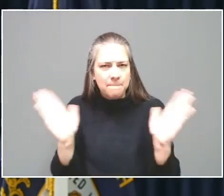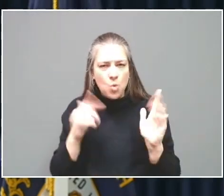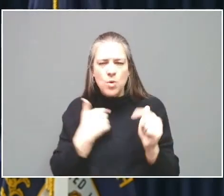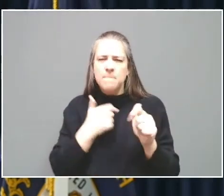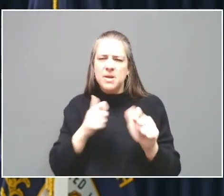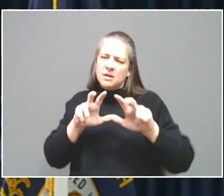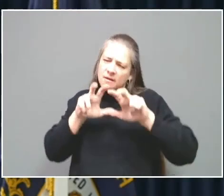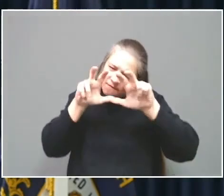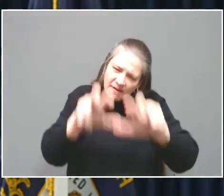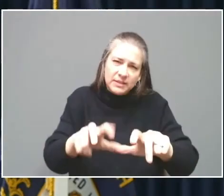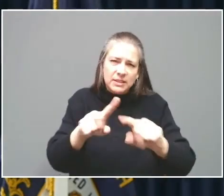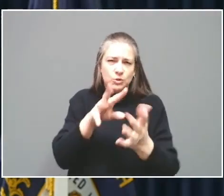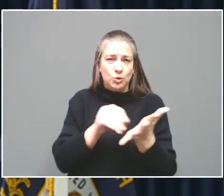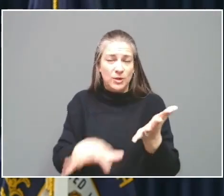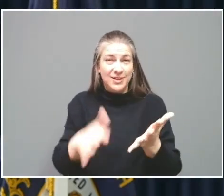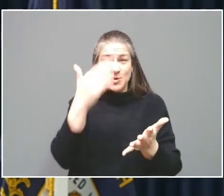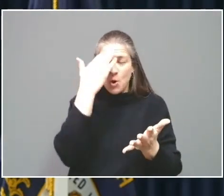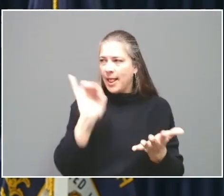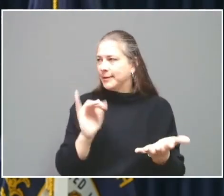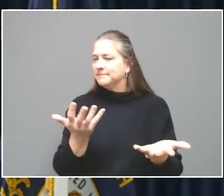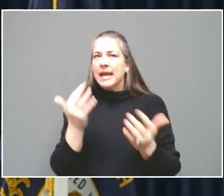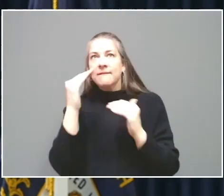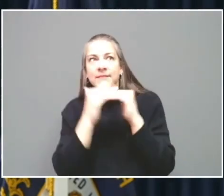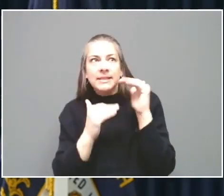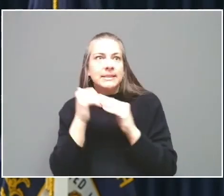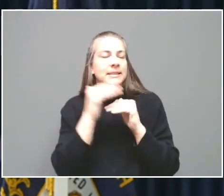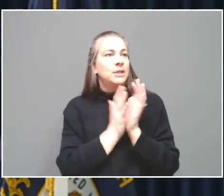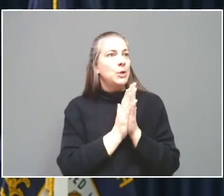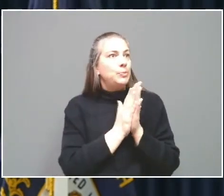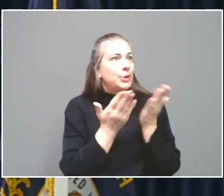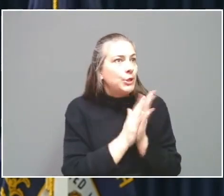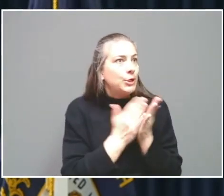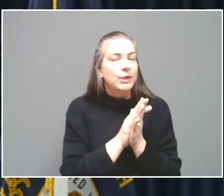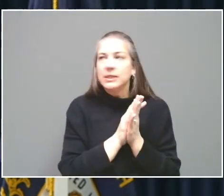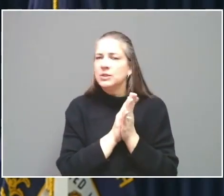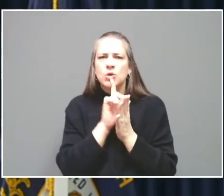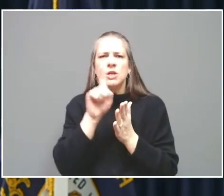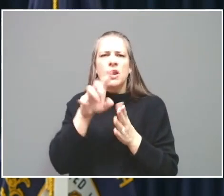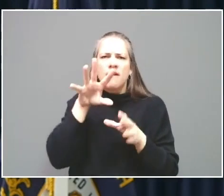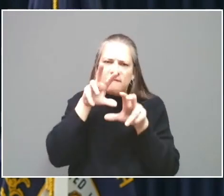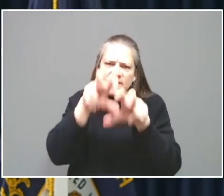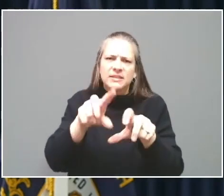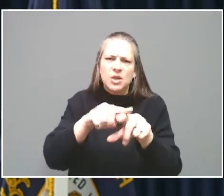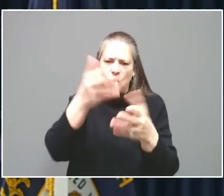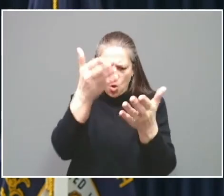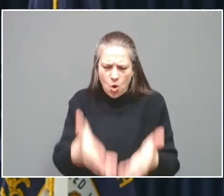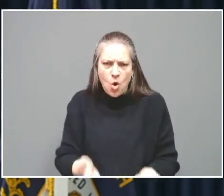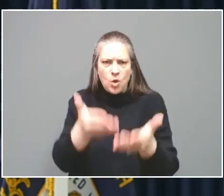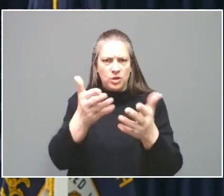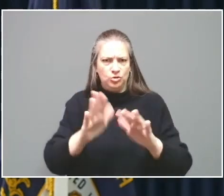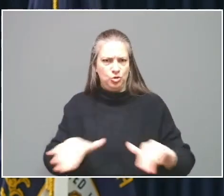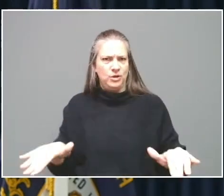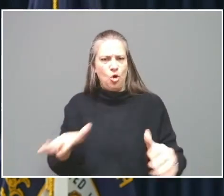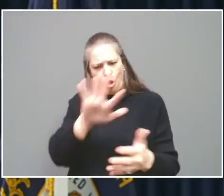beyond the tangible objects like facilities and textbooks, but in the whole child. And Governor Beshear and I stand ready to work with